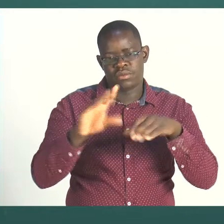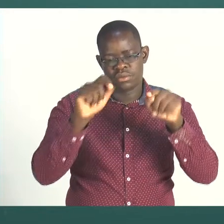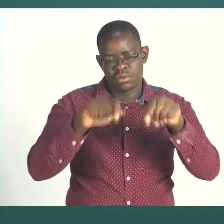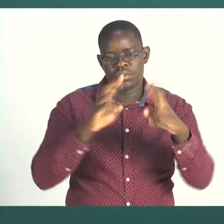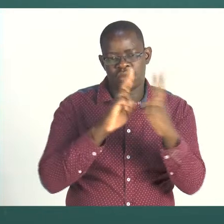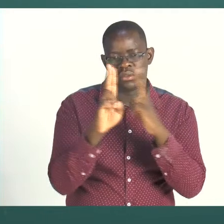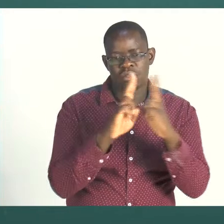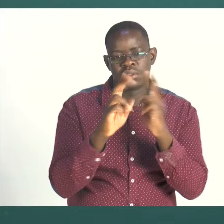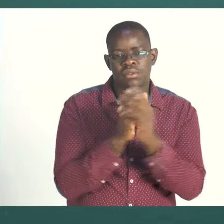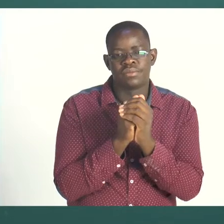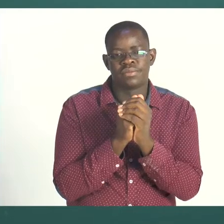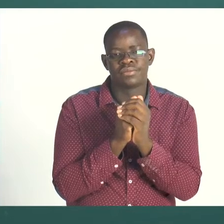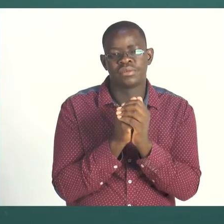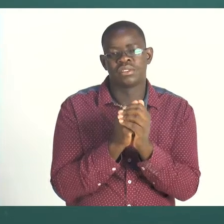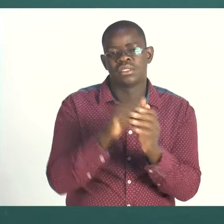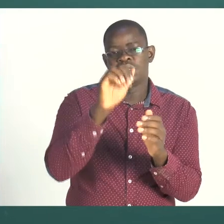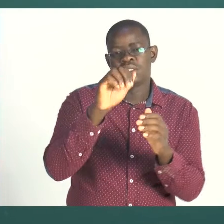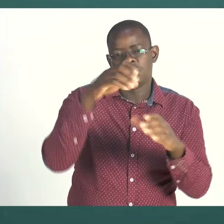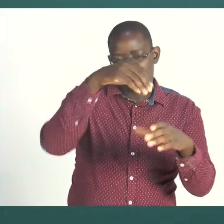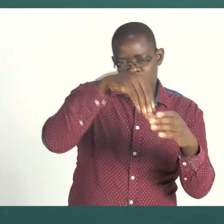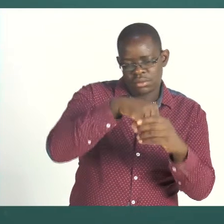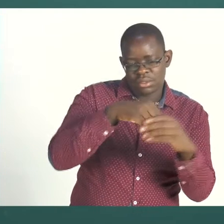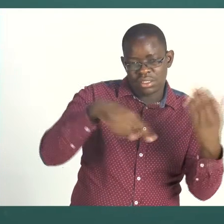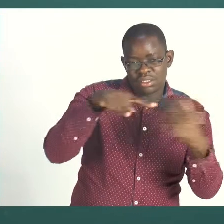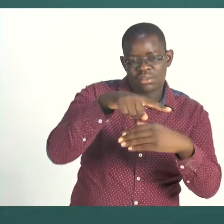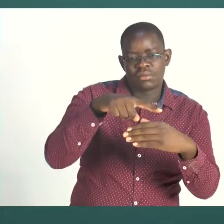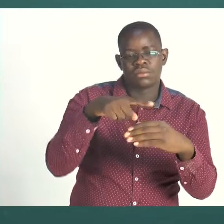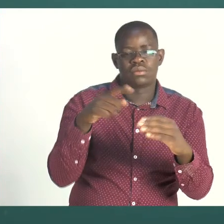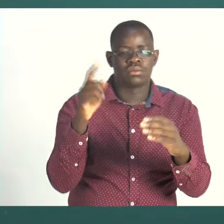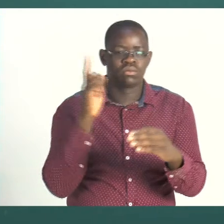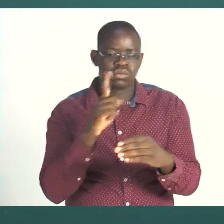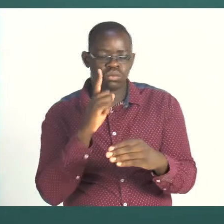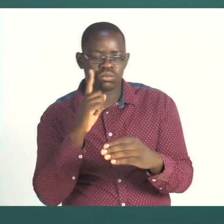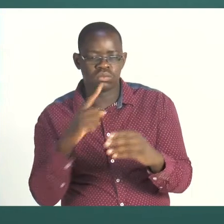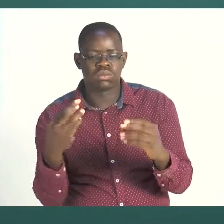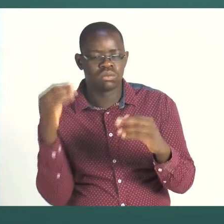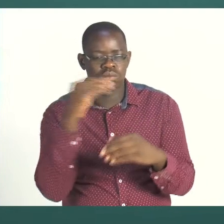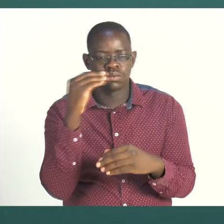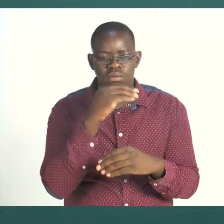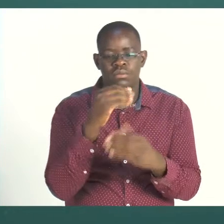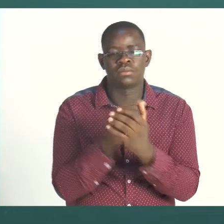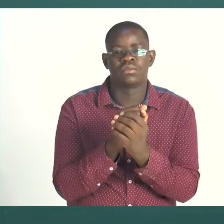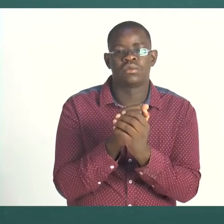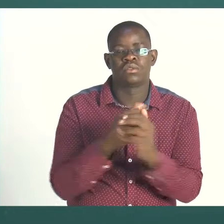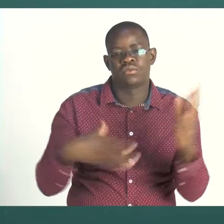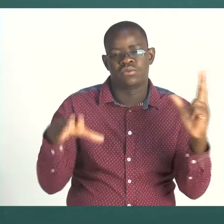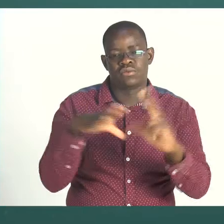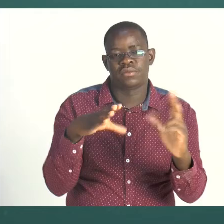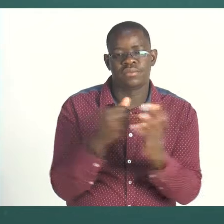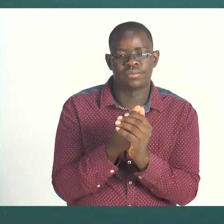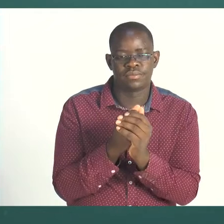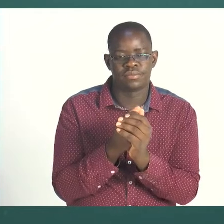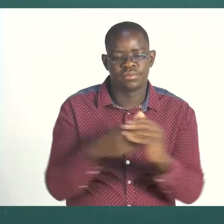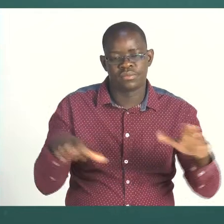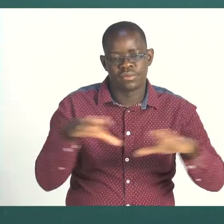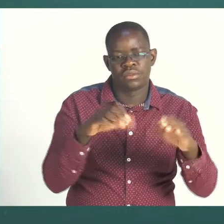we are discussing extensive grazing as one method of controlling the grazing of livestock on farms.